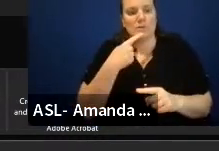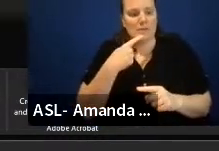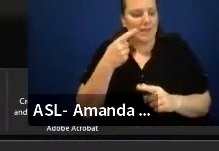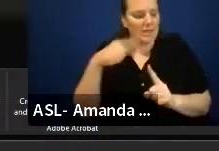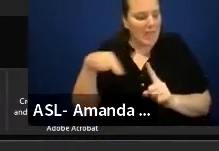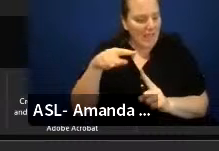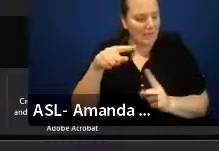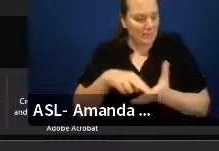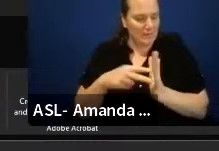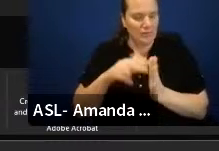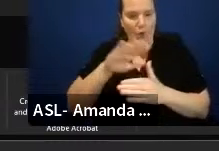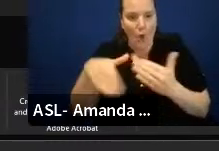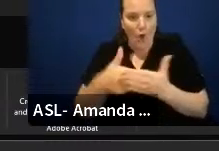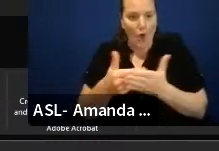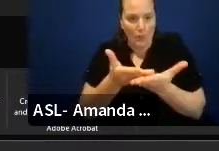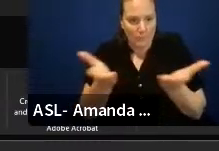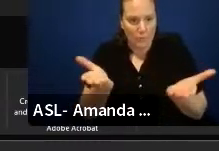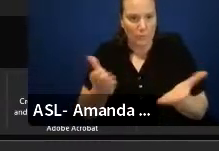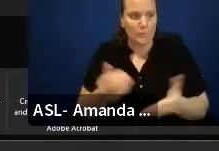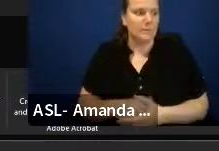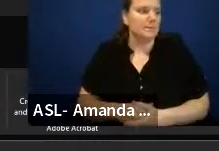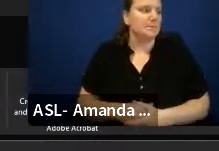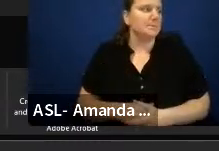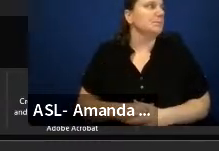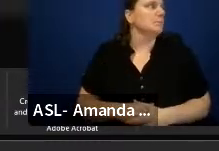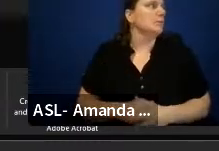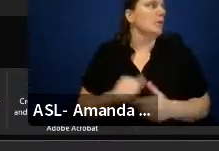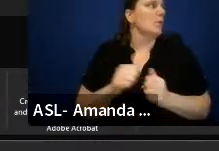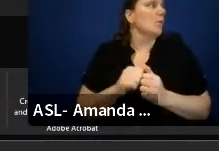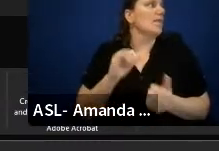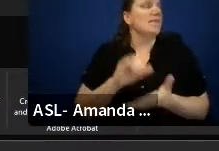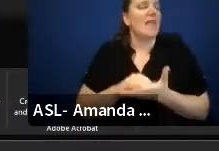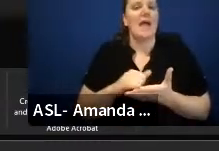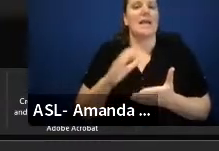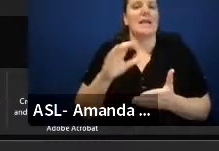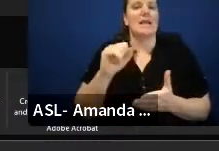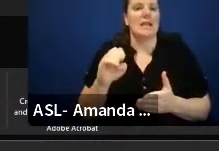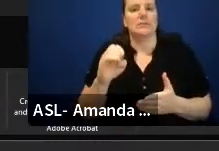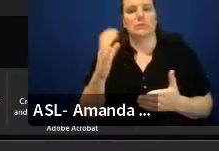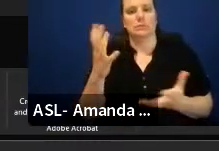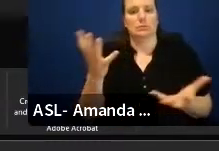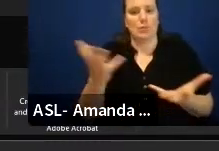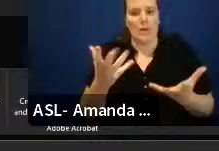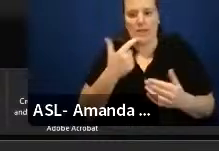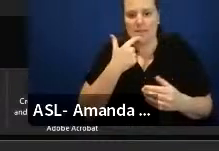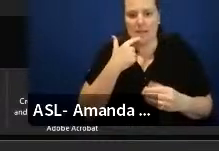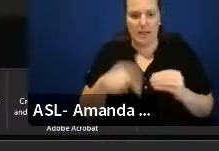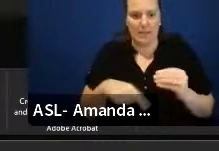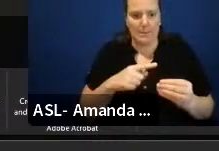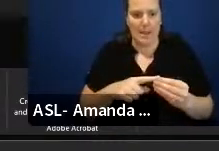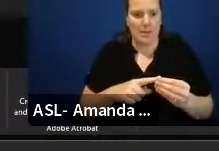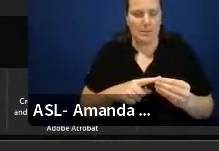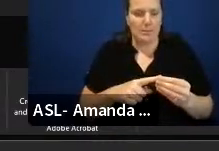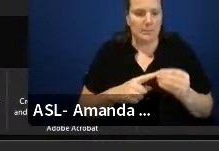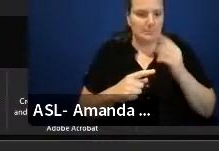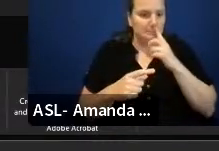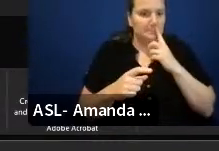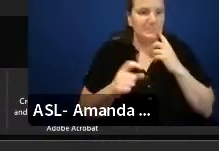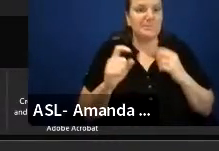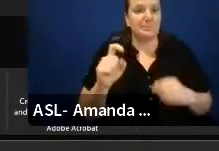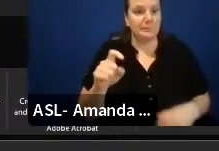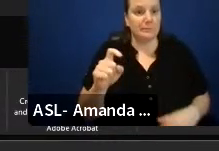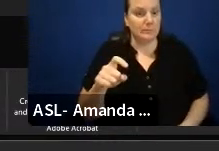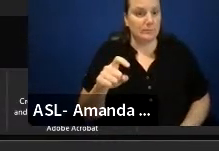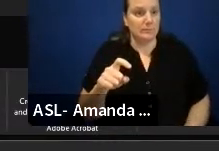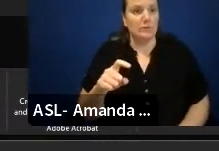Well, yeah, I think in that case, going back to what I had said about, there needs to